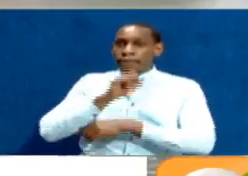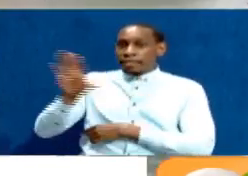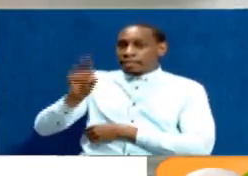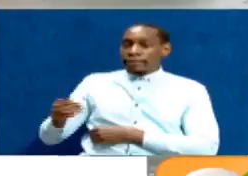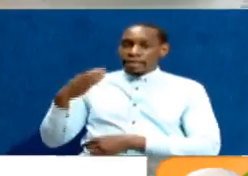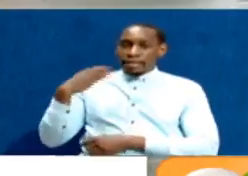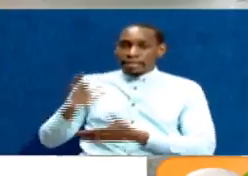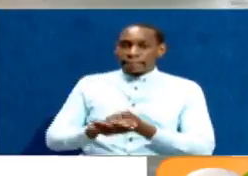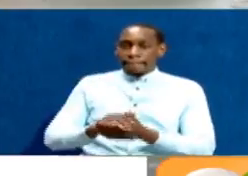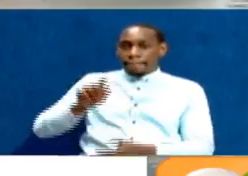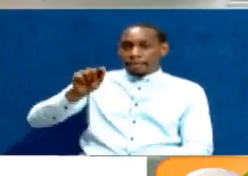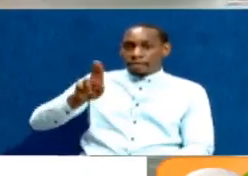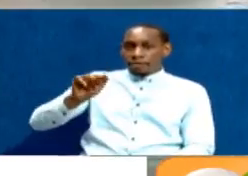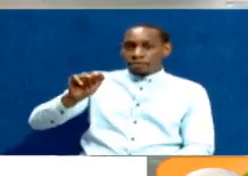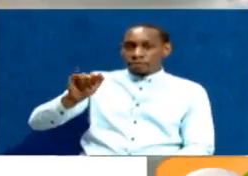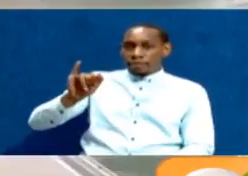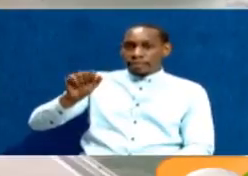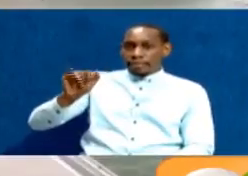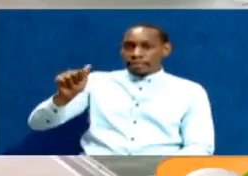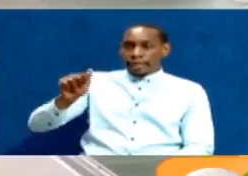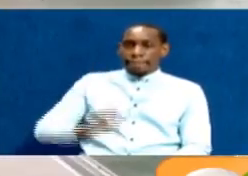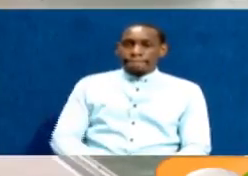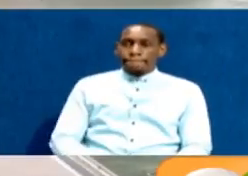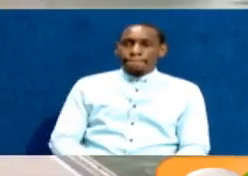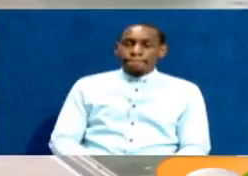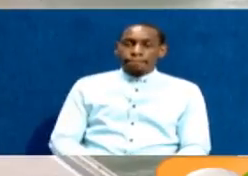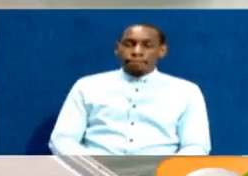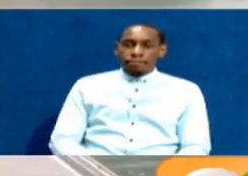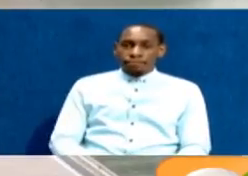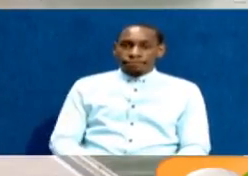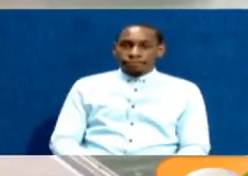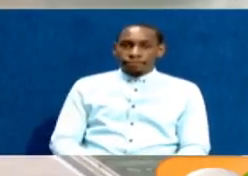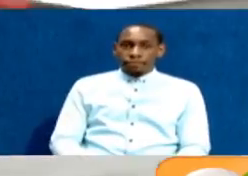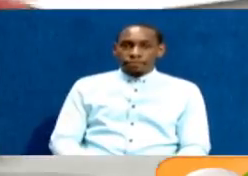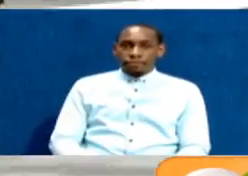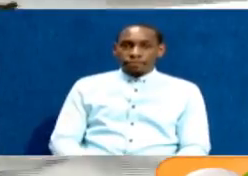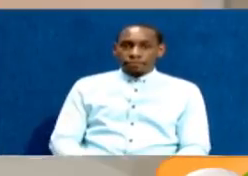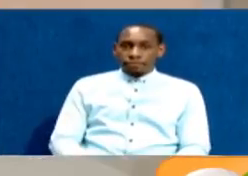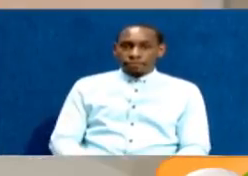African champion in Tunisia. Francis Mtalaki, Citizen TV, Mombasa.